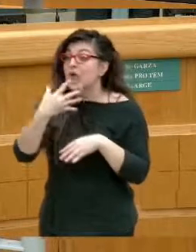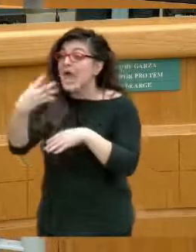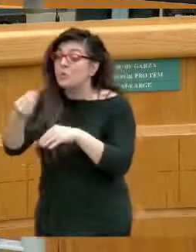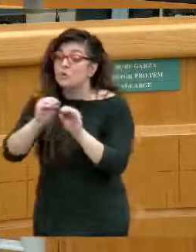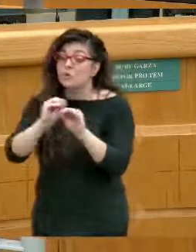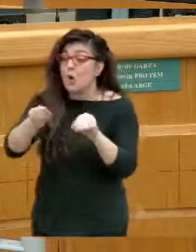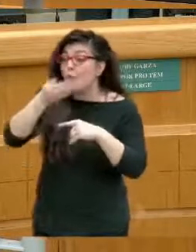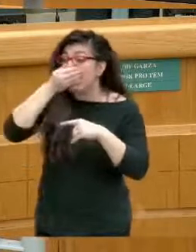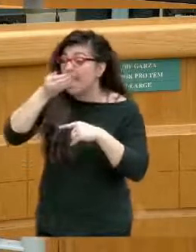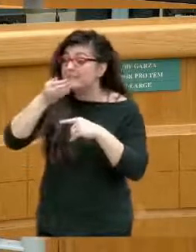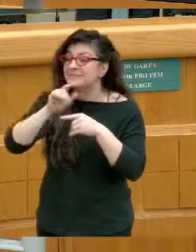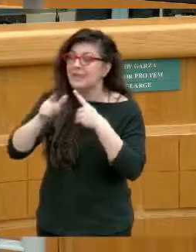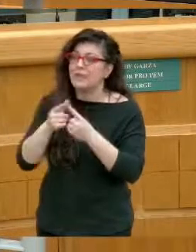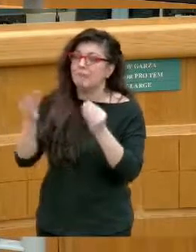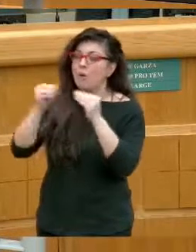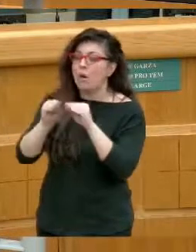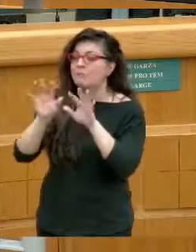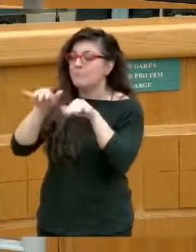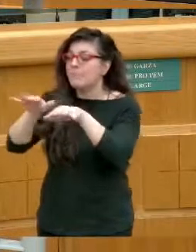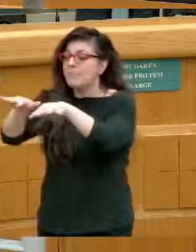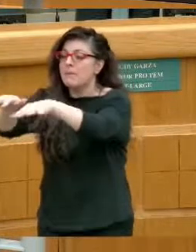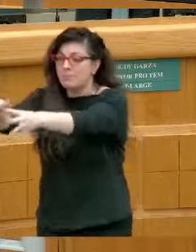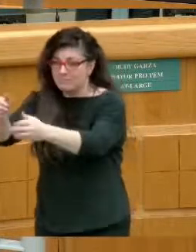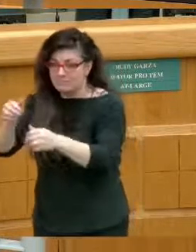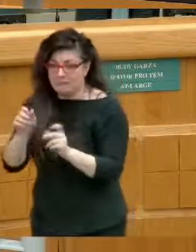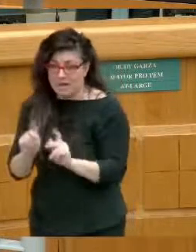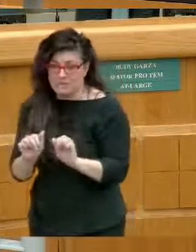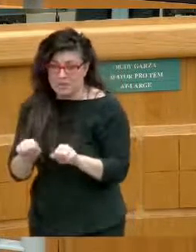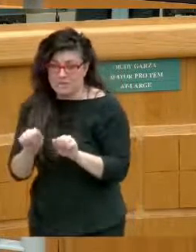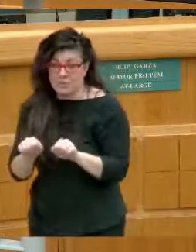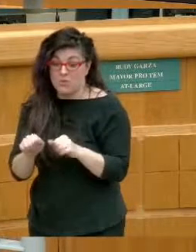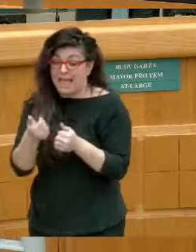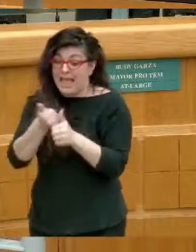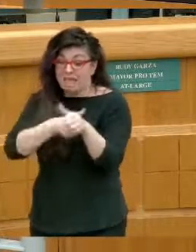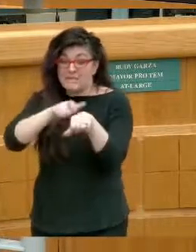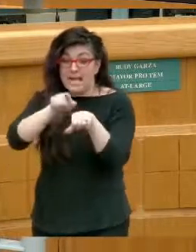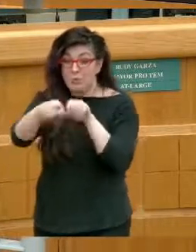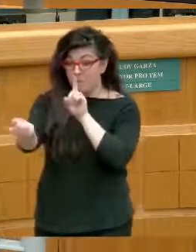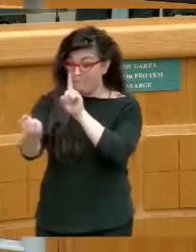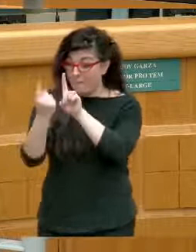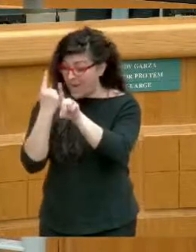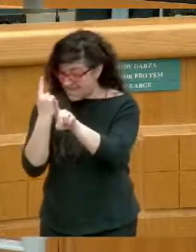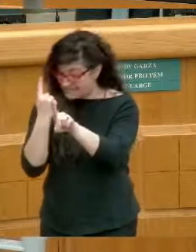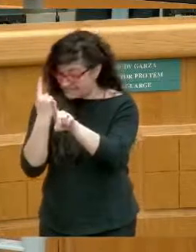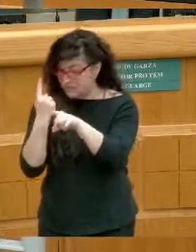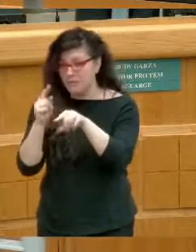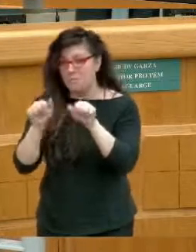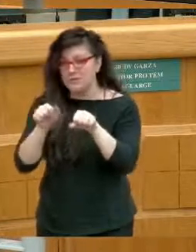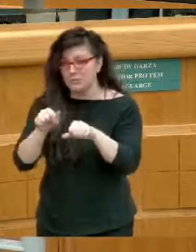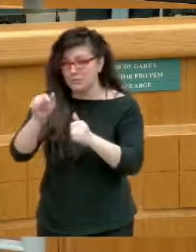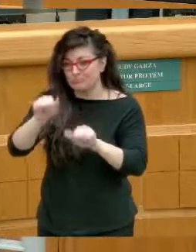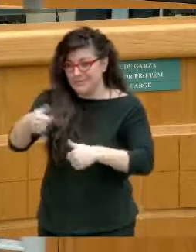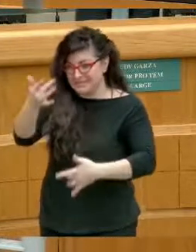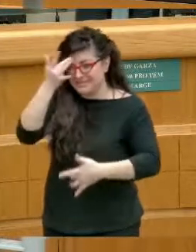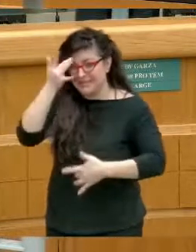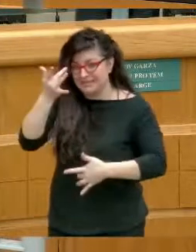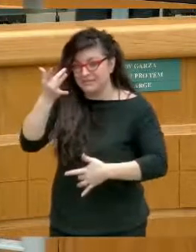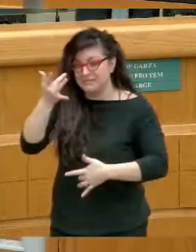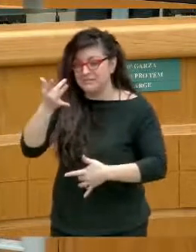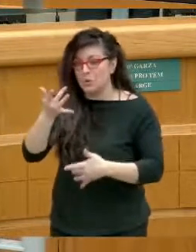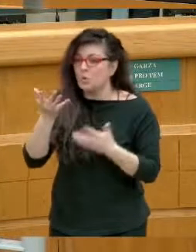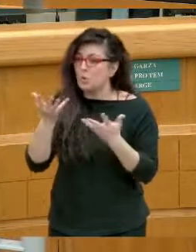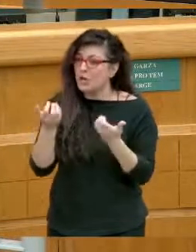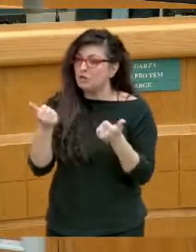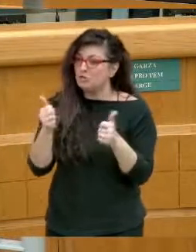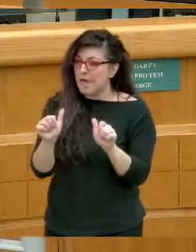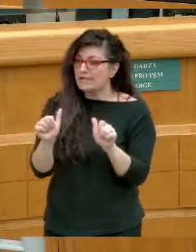there's a linear relationship between the number of people you come in contact with and the probability that you contract COVID-19. And so